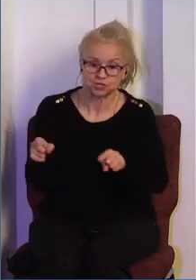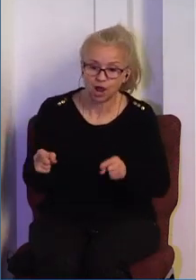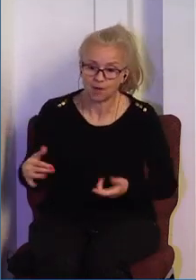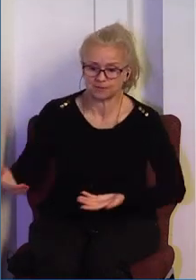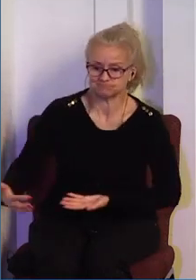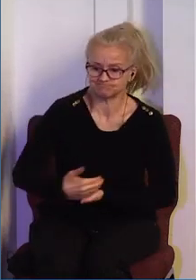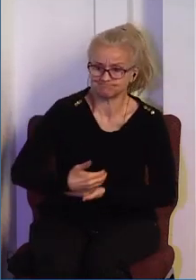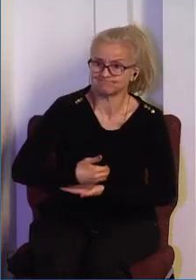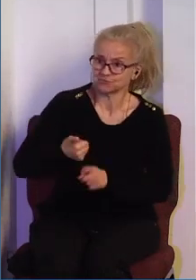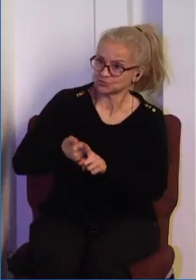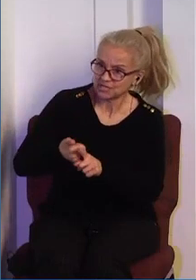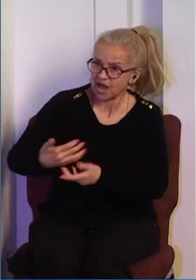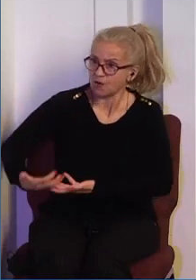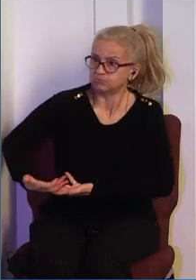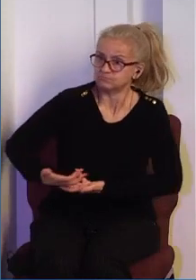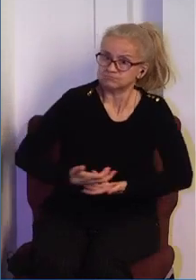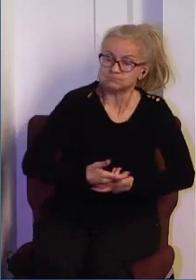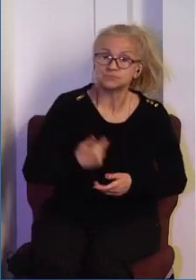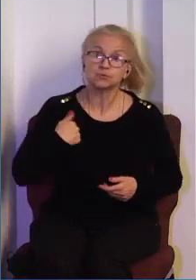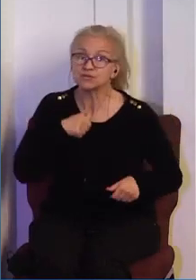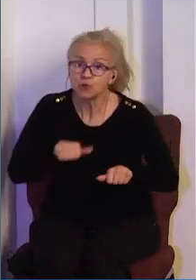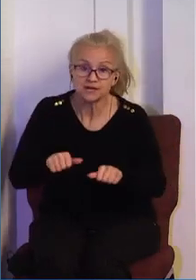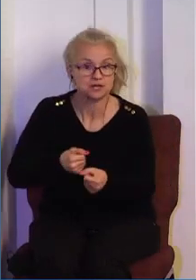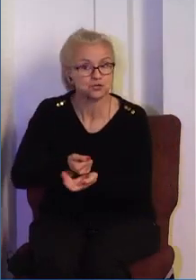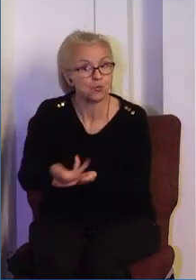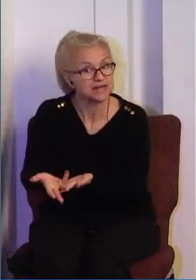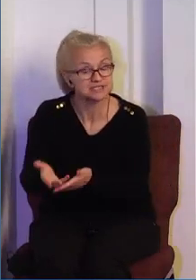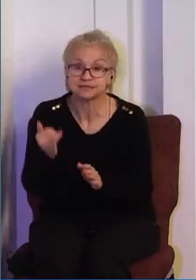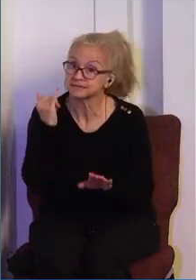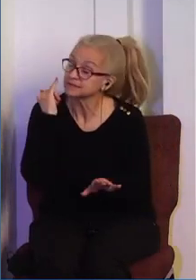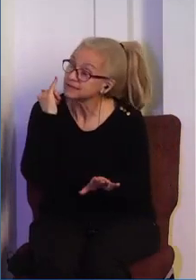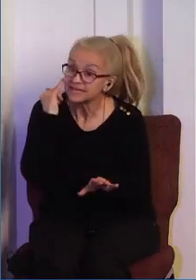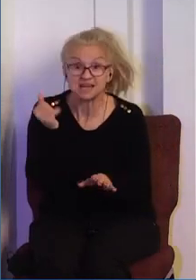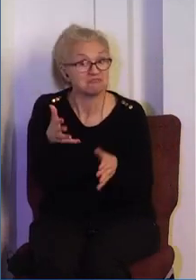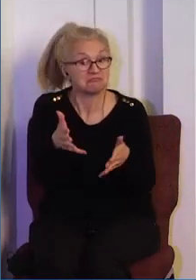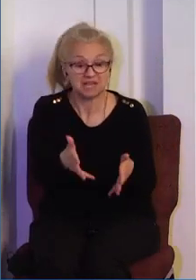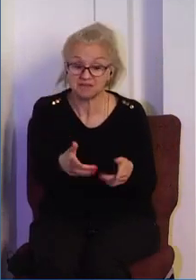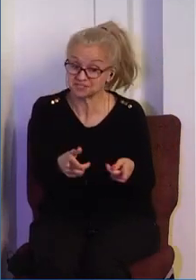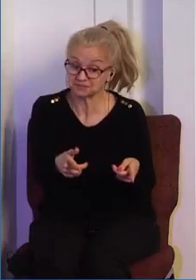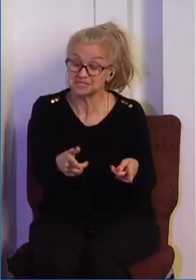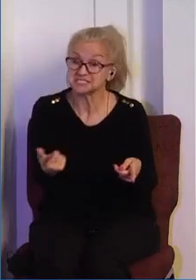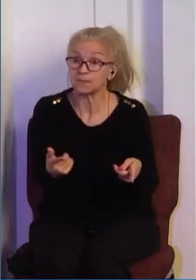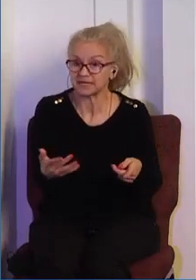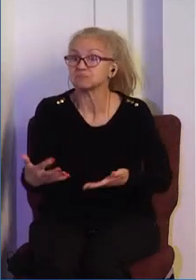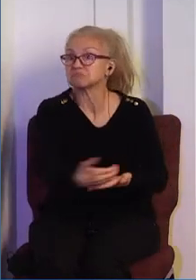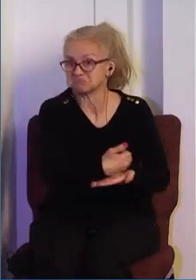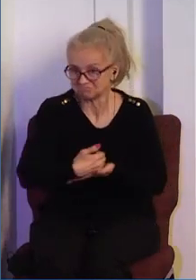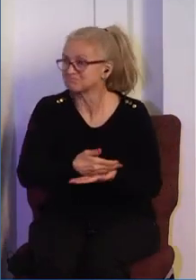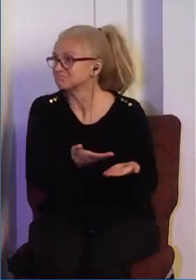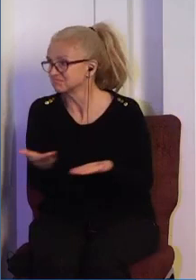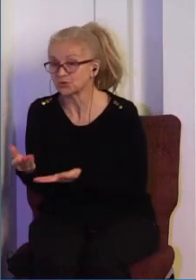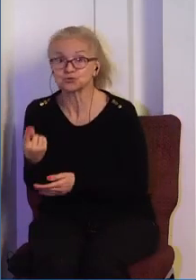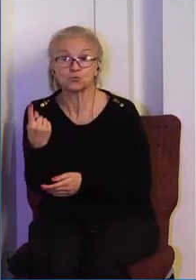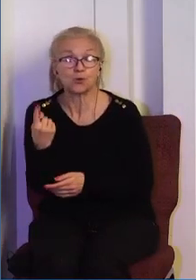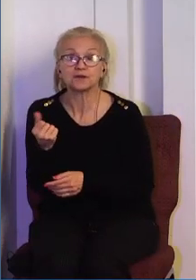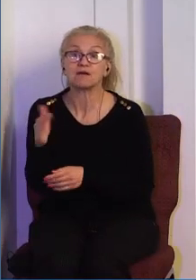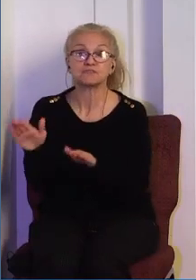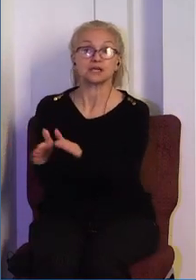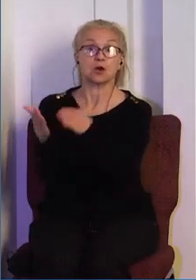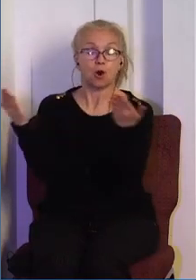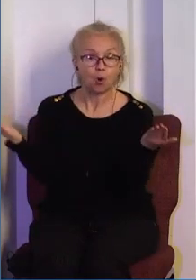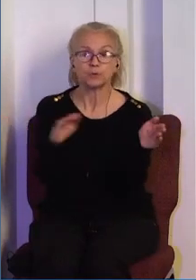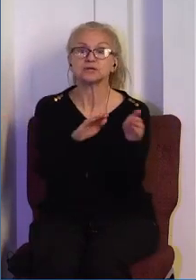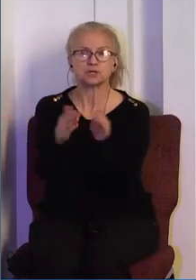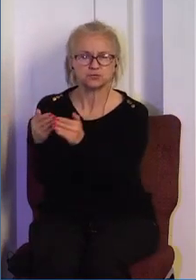some yourself. But we try not to waste any. If there's any that's left, it gets taken to one of the open